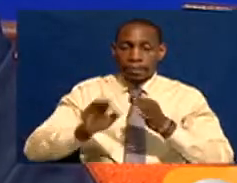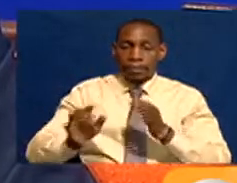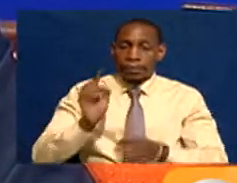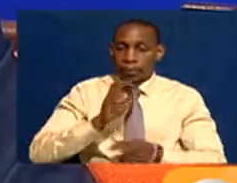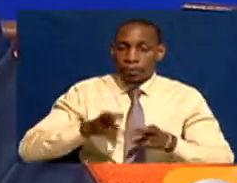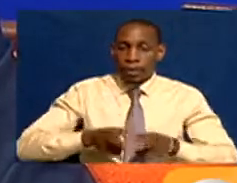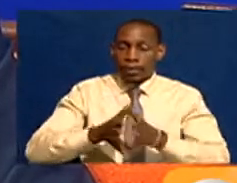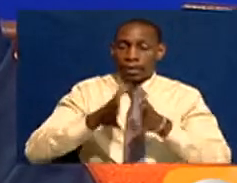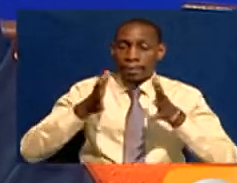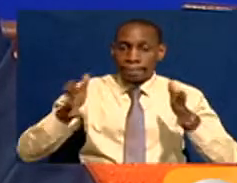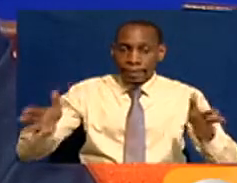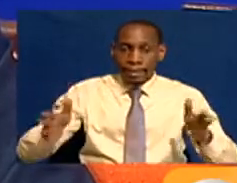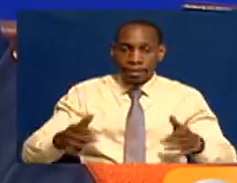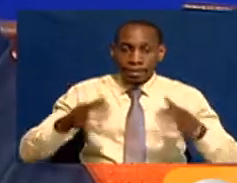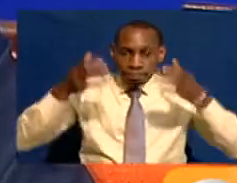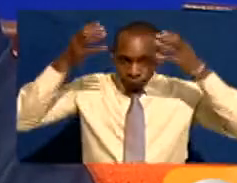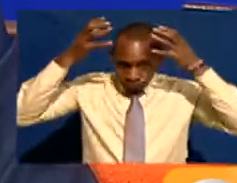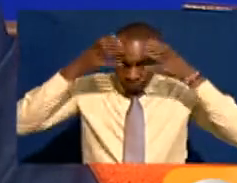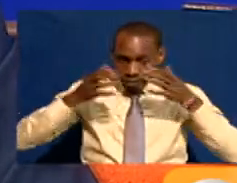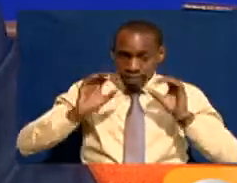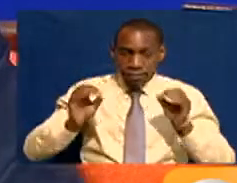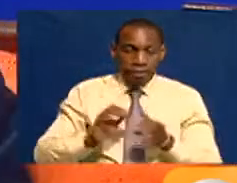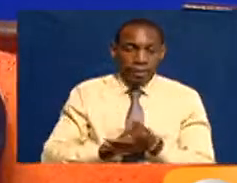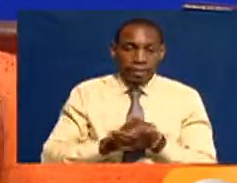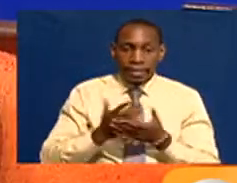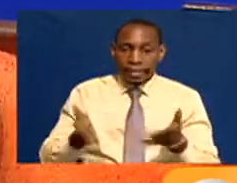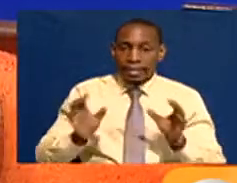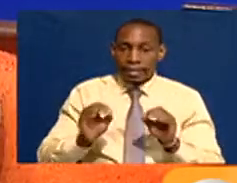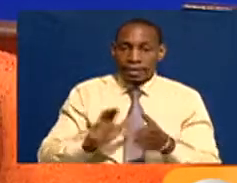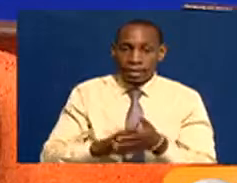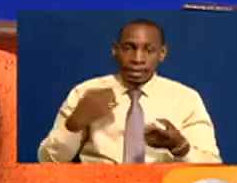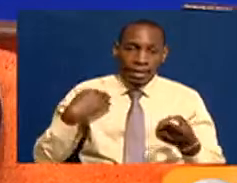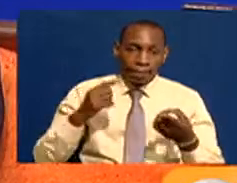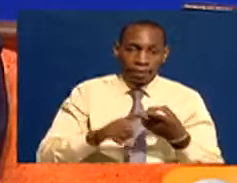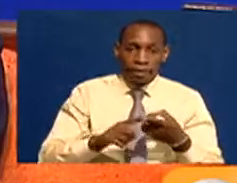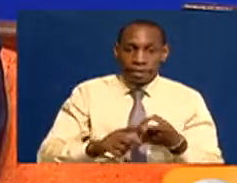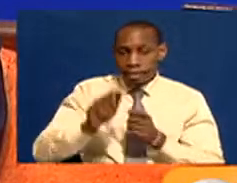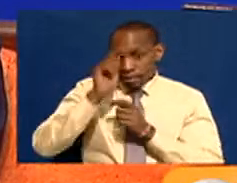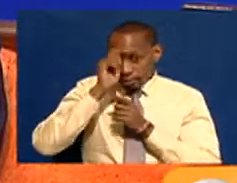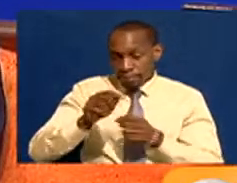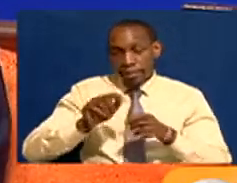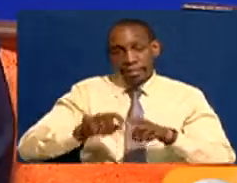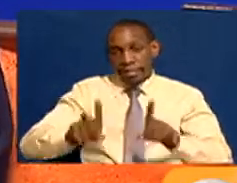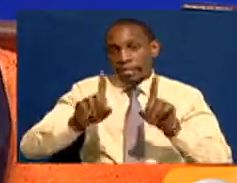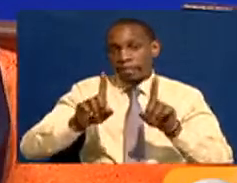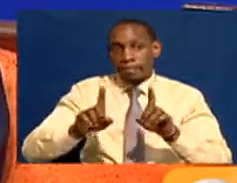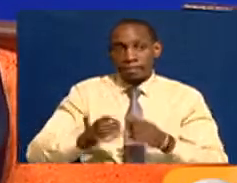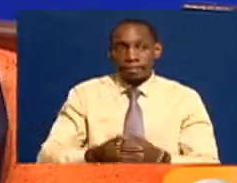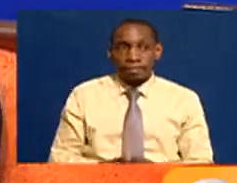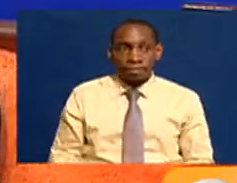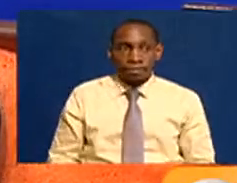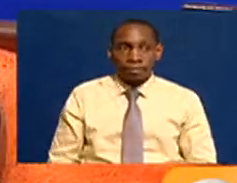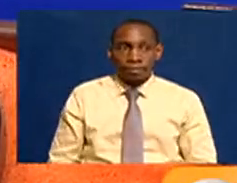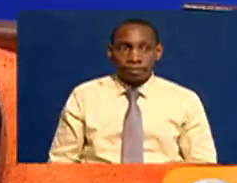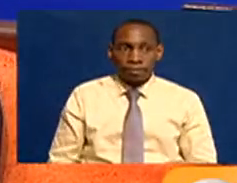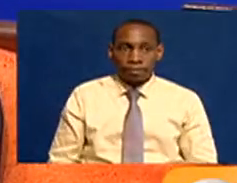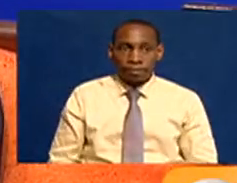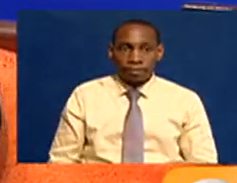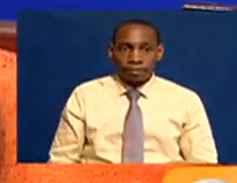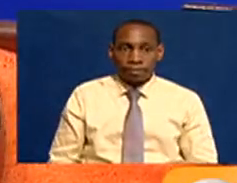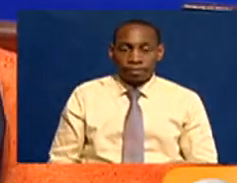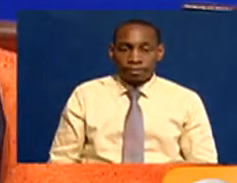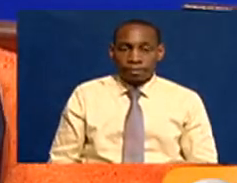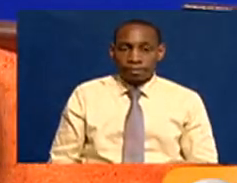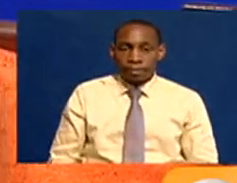a highway without a helmet, without anything. First of all, respect yourself. You know, as a